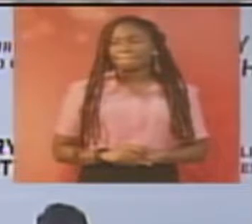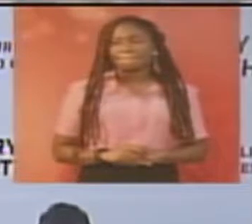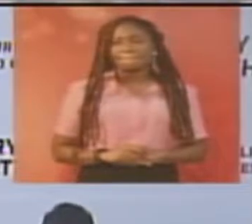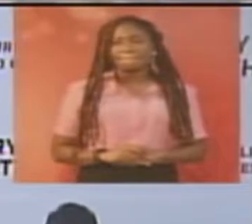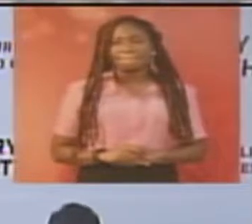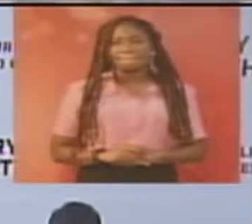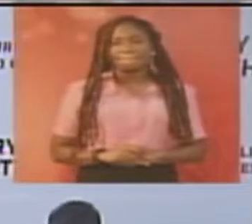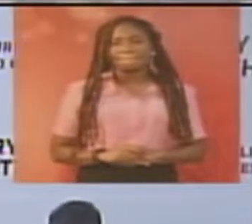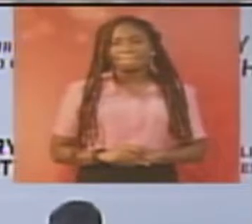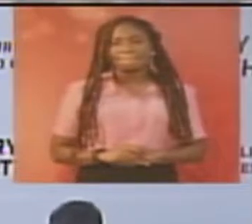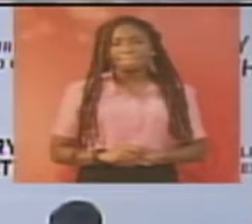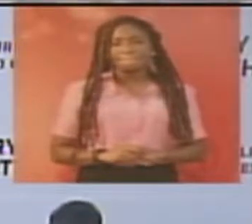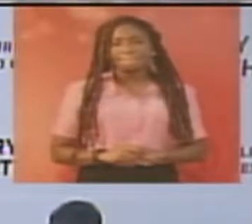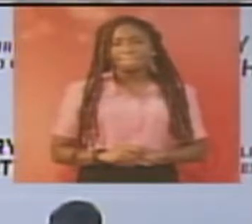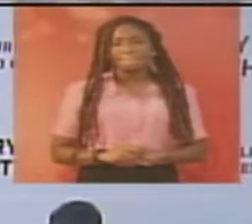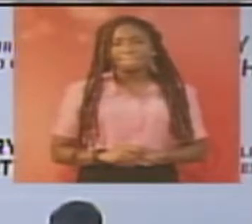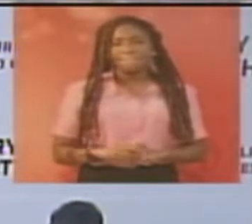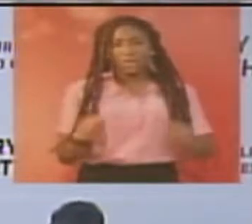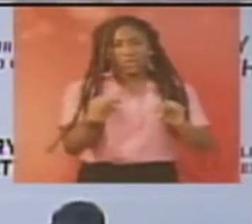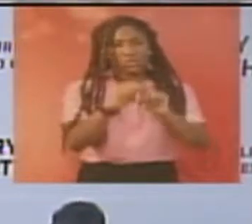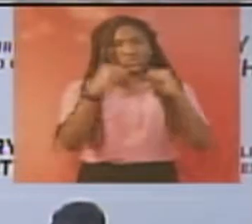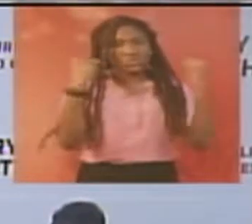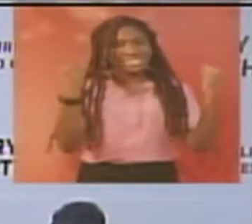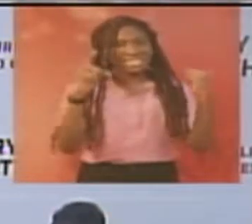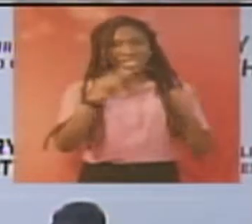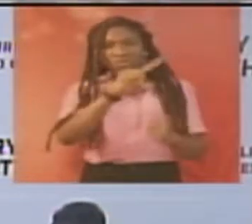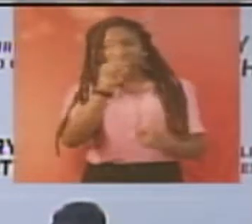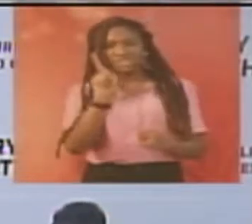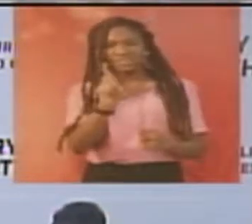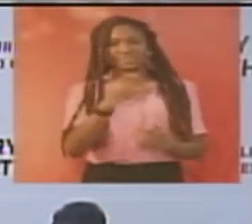Thank you. Newsday, you are next.